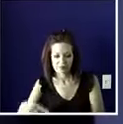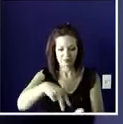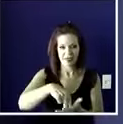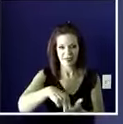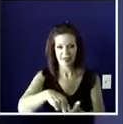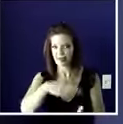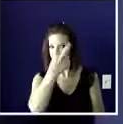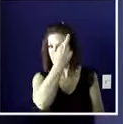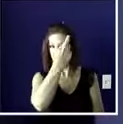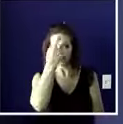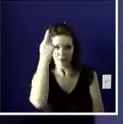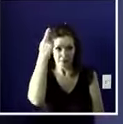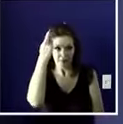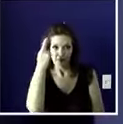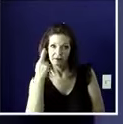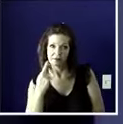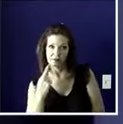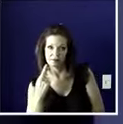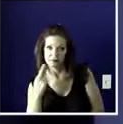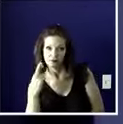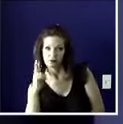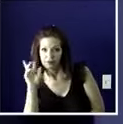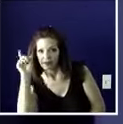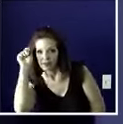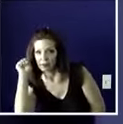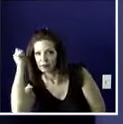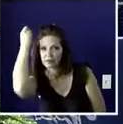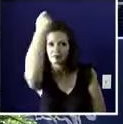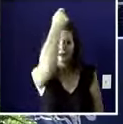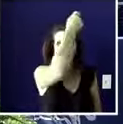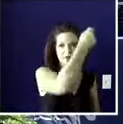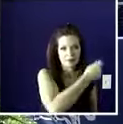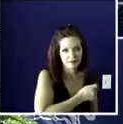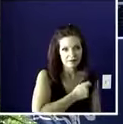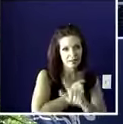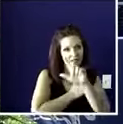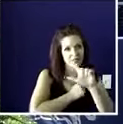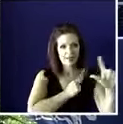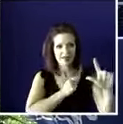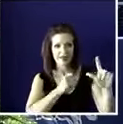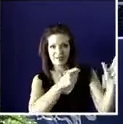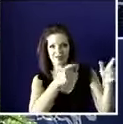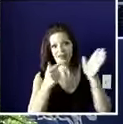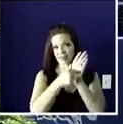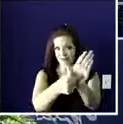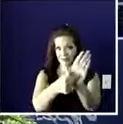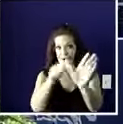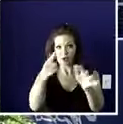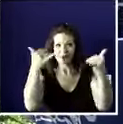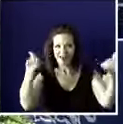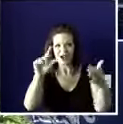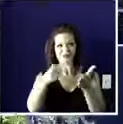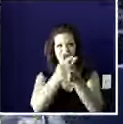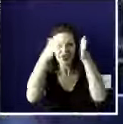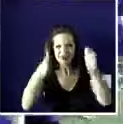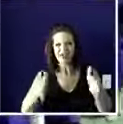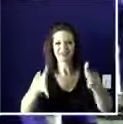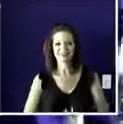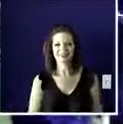tassel from the right side of your mortarboard to the left side, signifying that you are now a graduate.